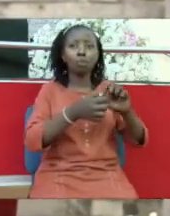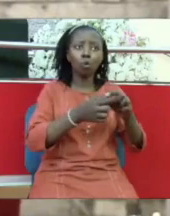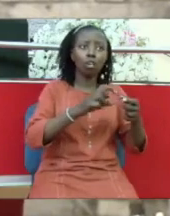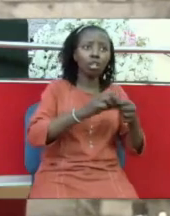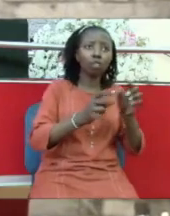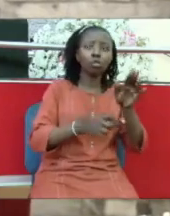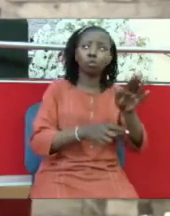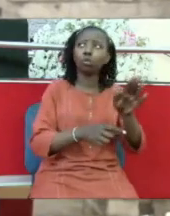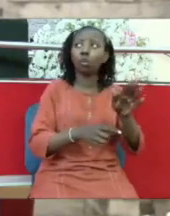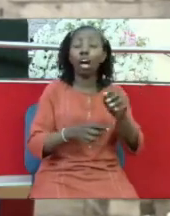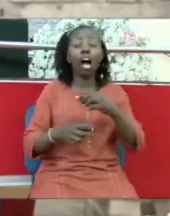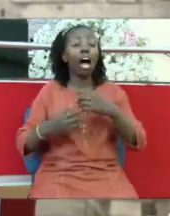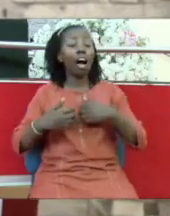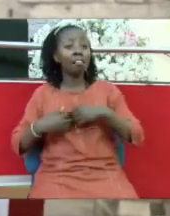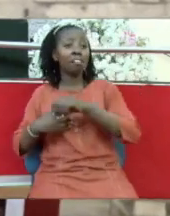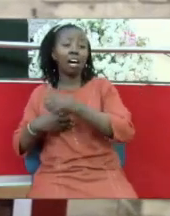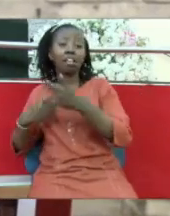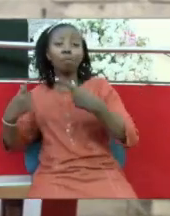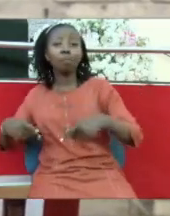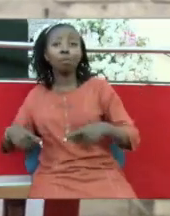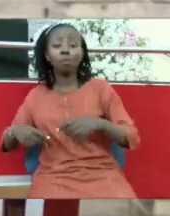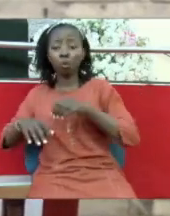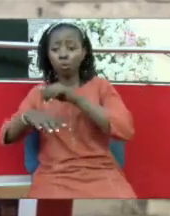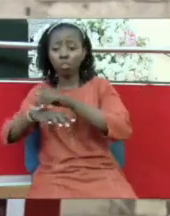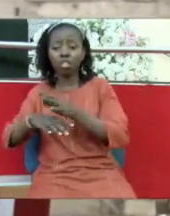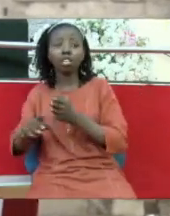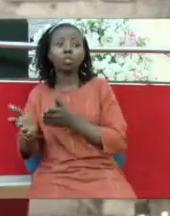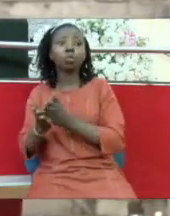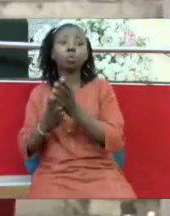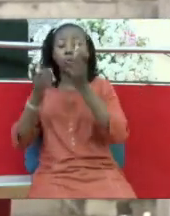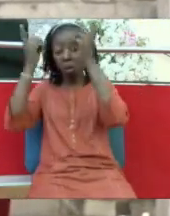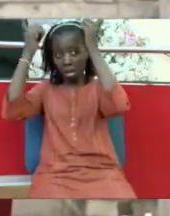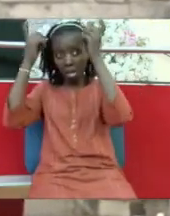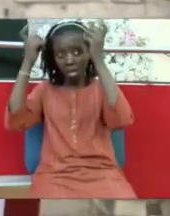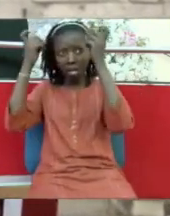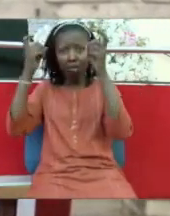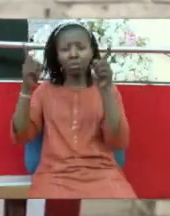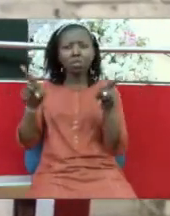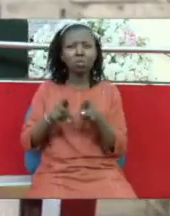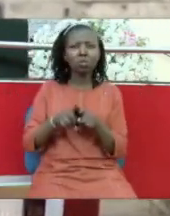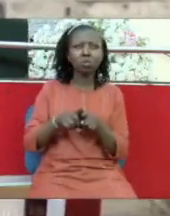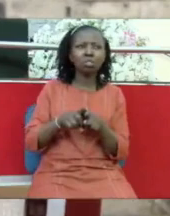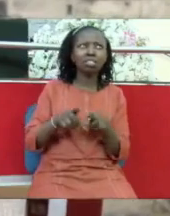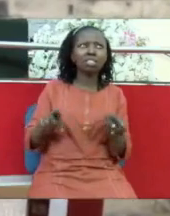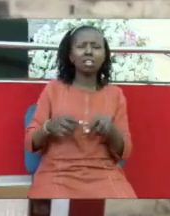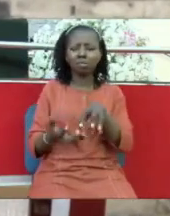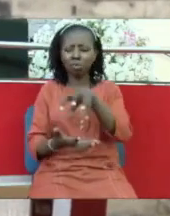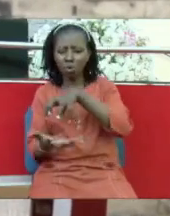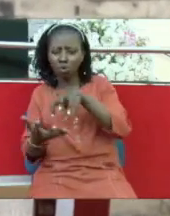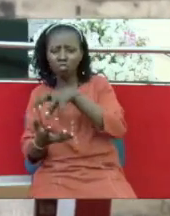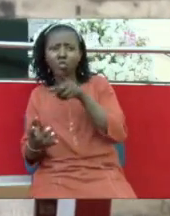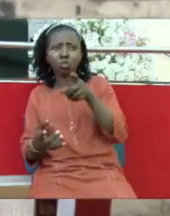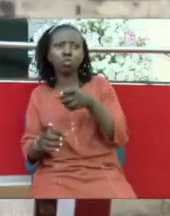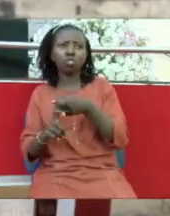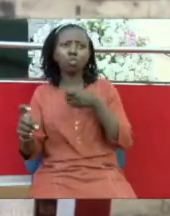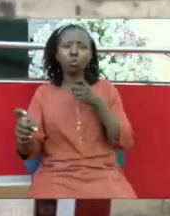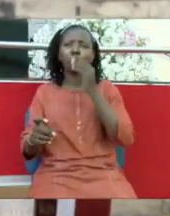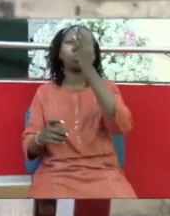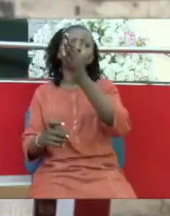there are people sent by the enemy to you pana watu amba uleto na adu to distract you from your destiny. Ili wakuondoe katika hatima